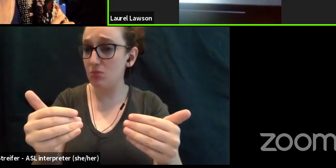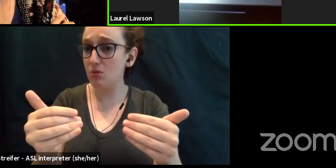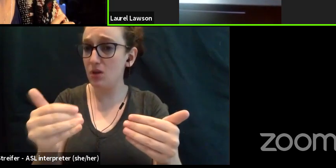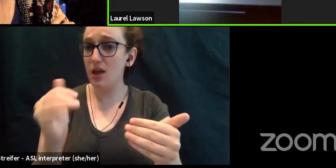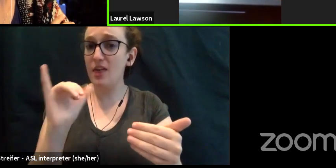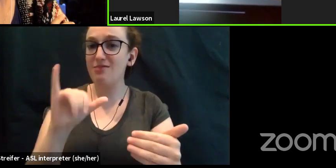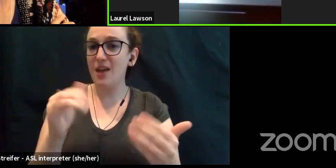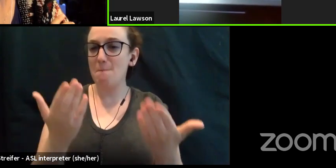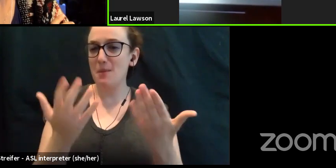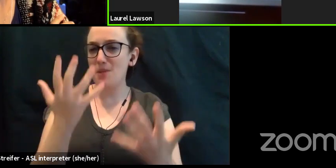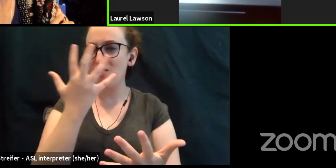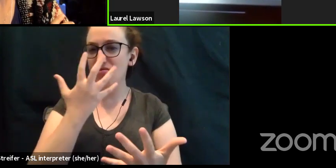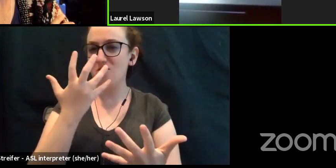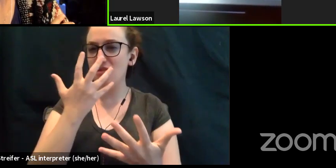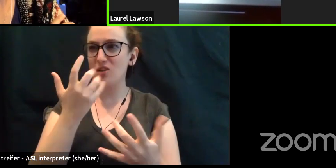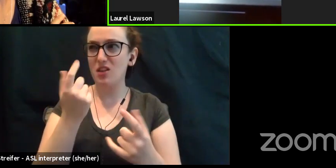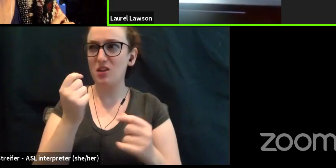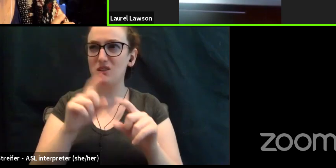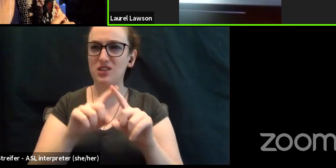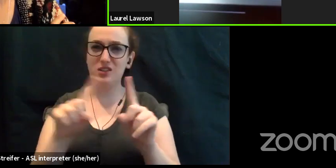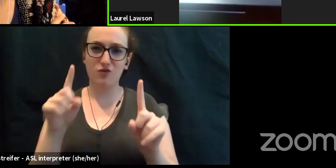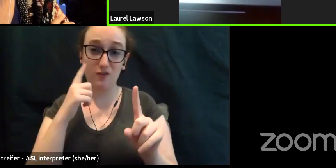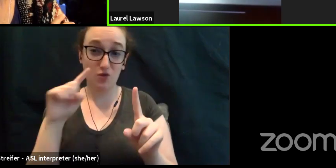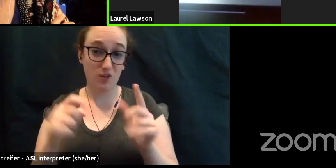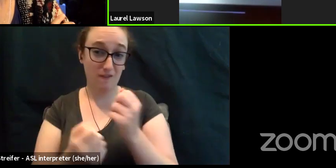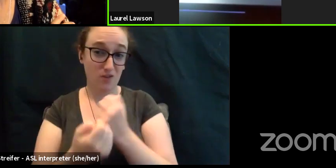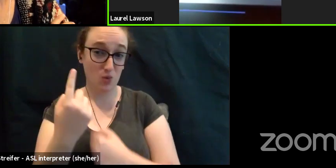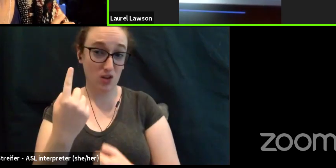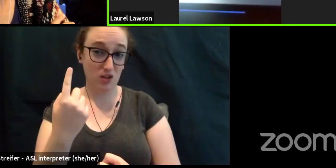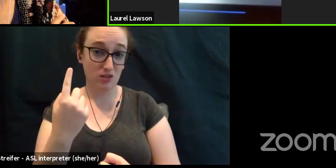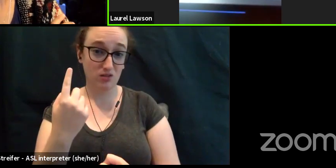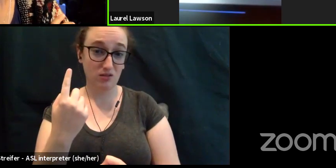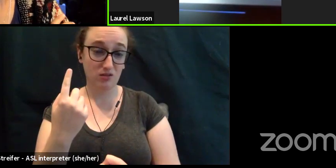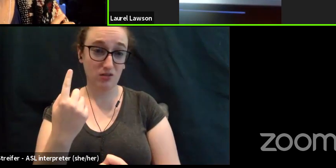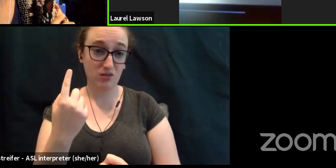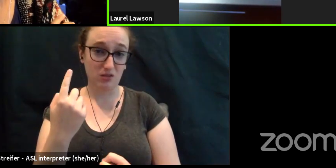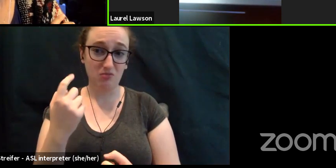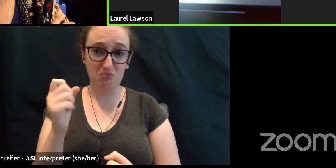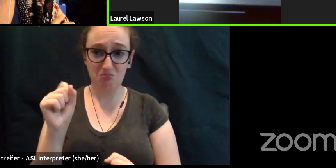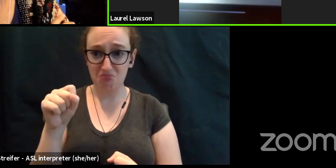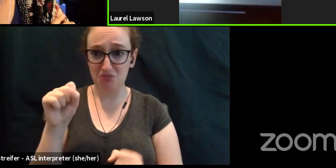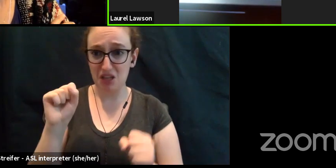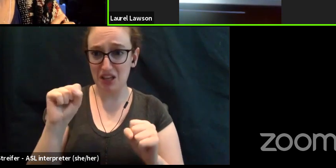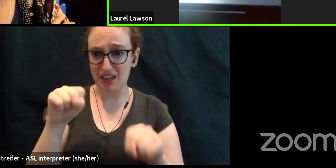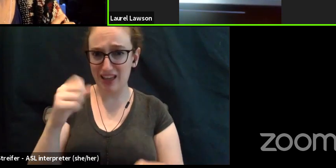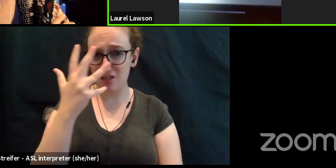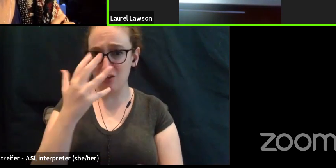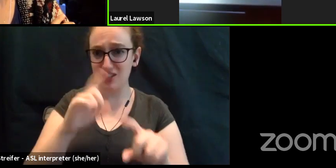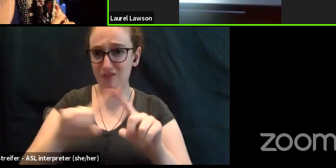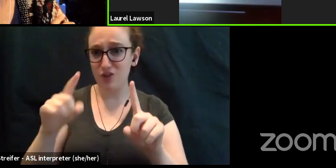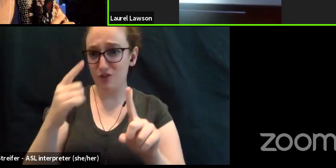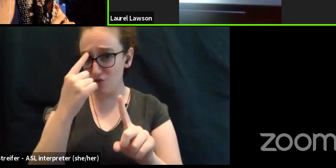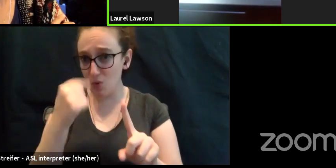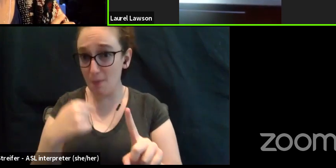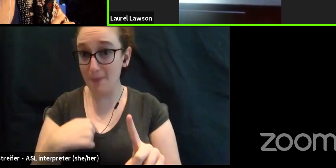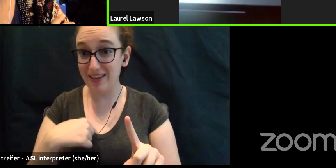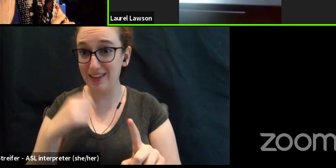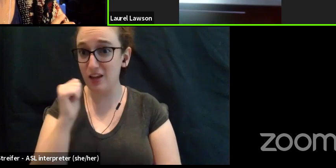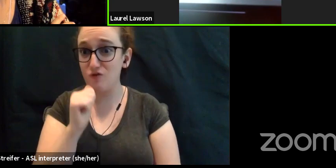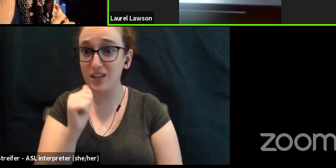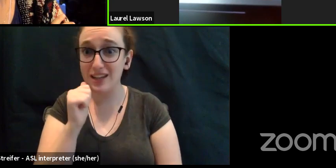look a little bit different for everybody. That even can look different for me on a